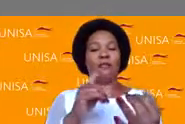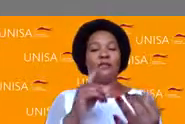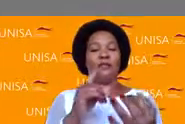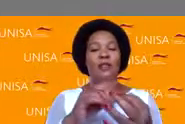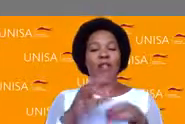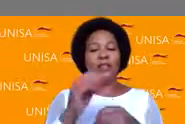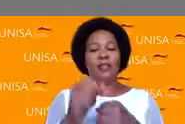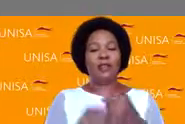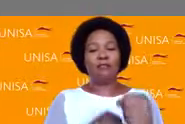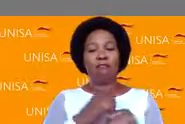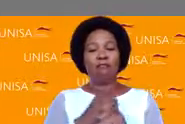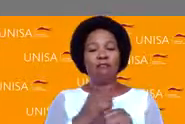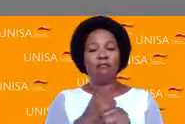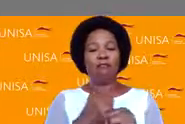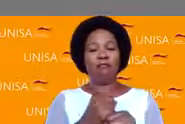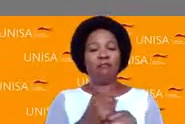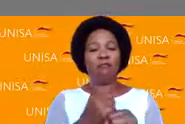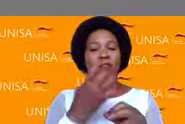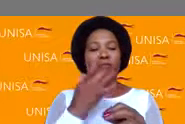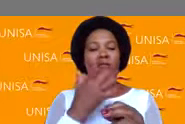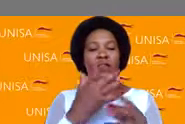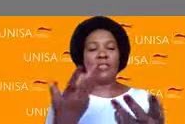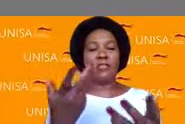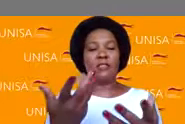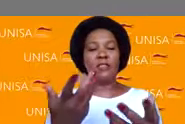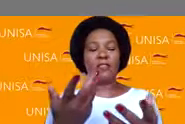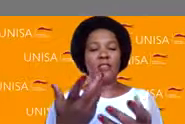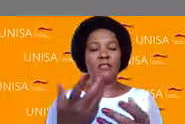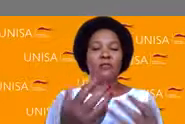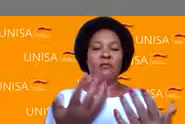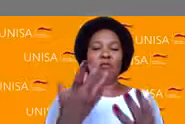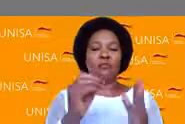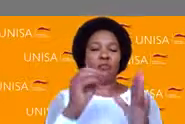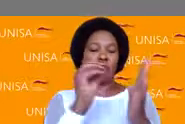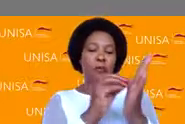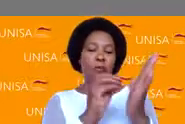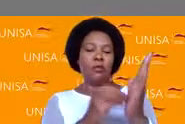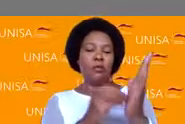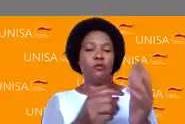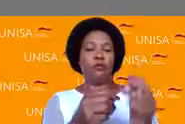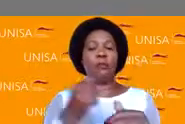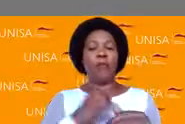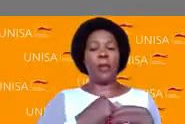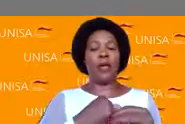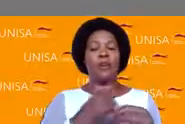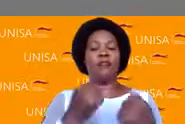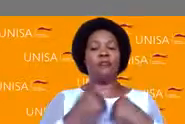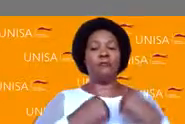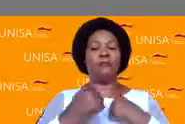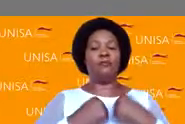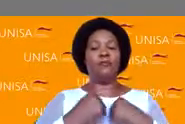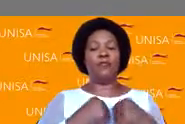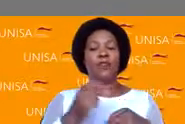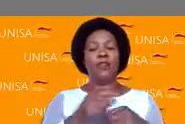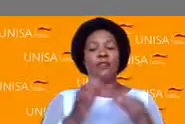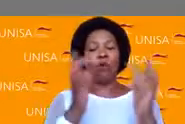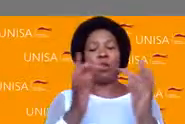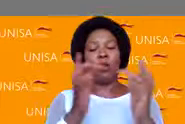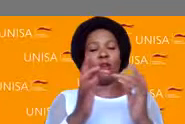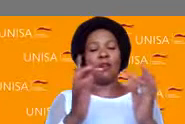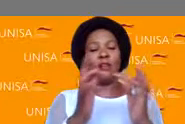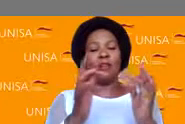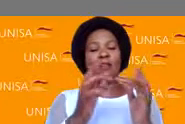here the preferences are dictated by what you put into myAdmin. Finally, there's just to contact us if you have